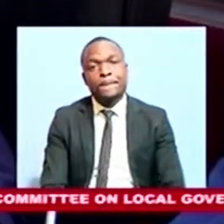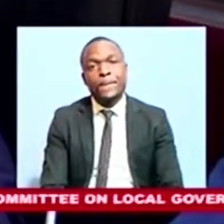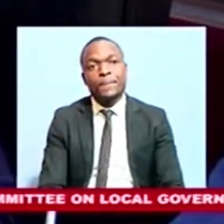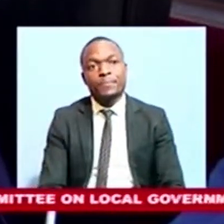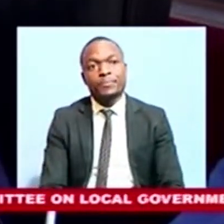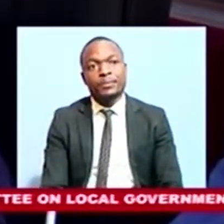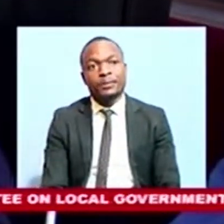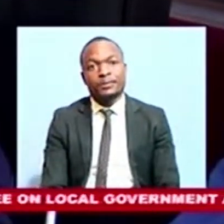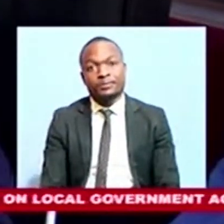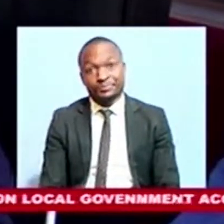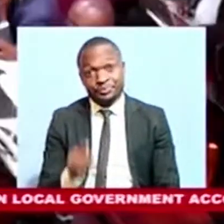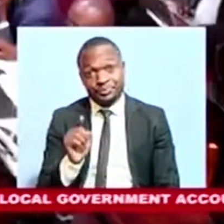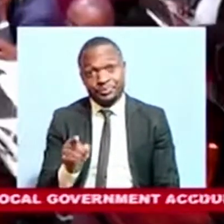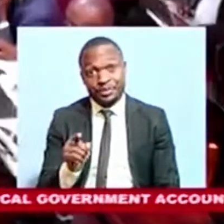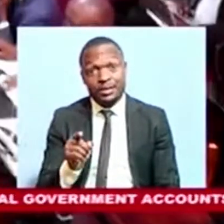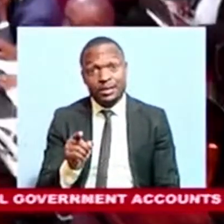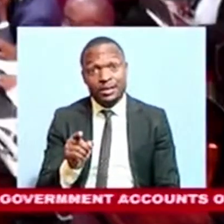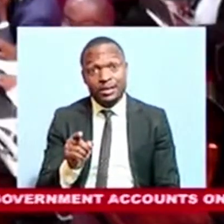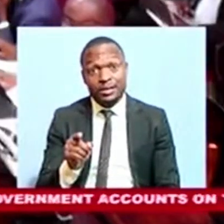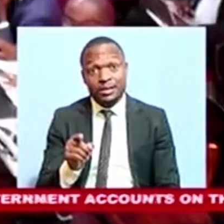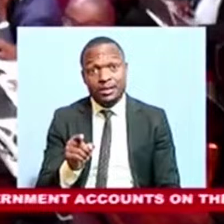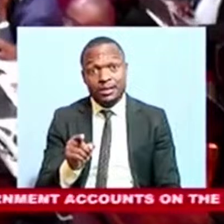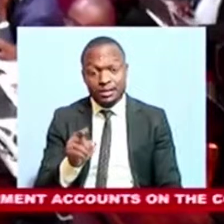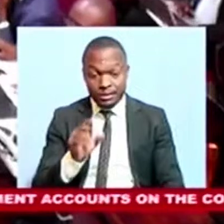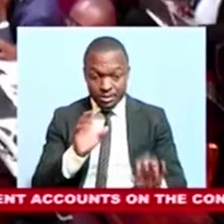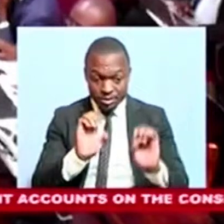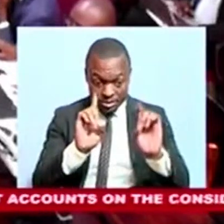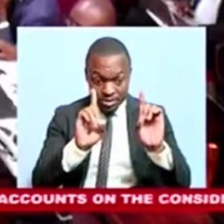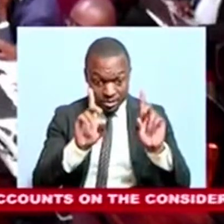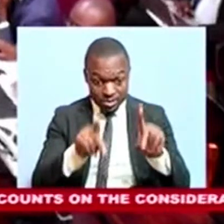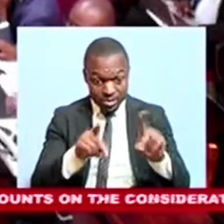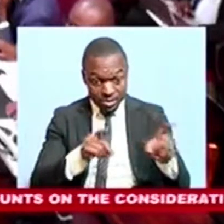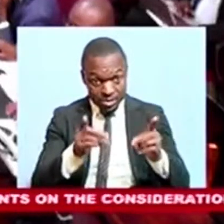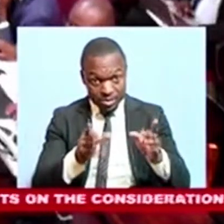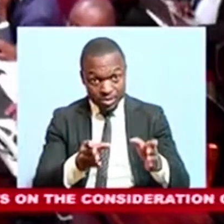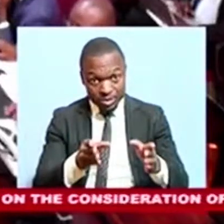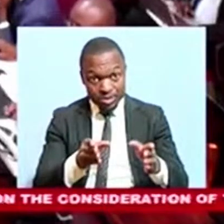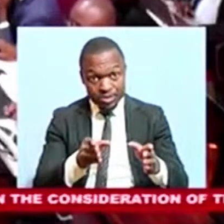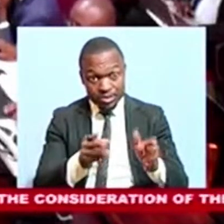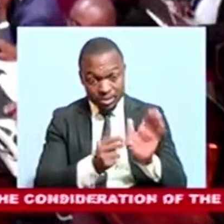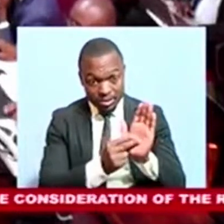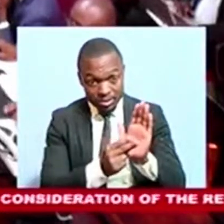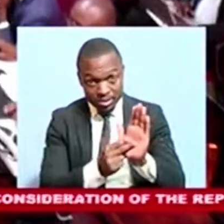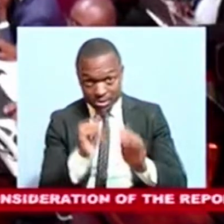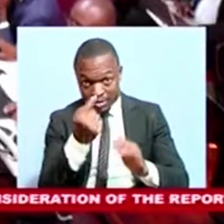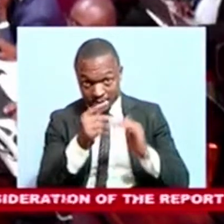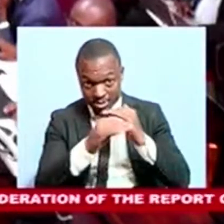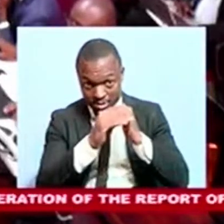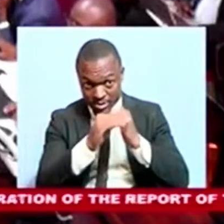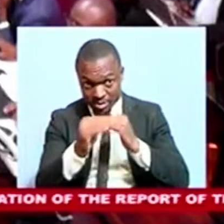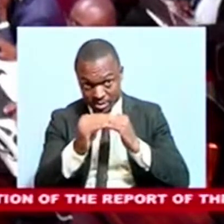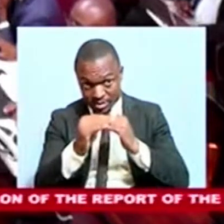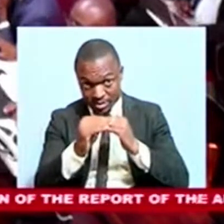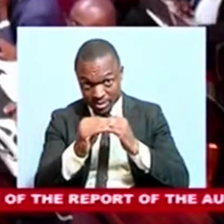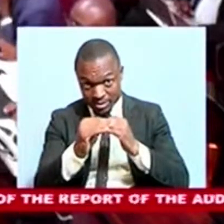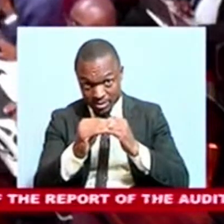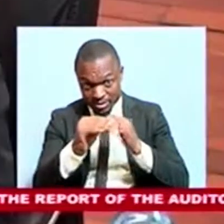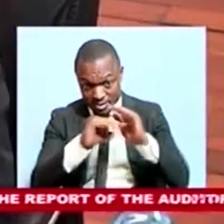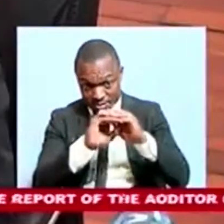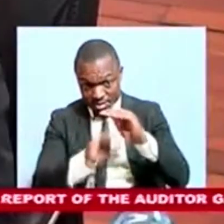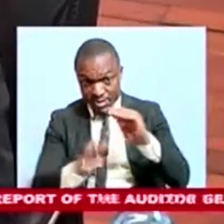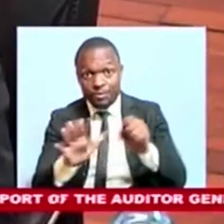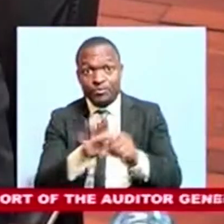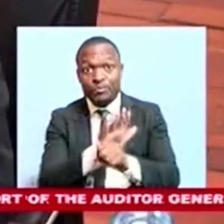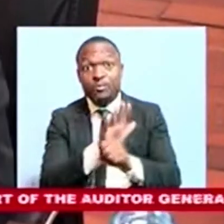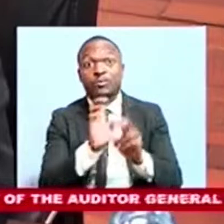Chair, I'm a layman. The director is indicating that the first phase was under full contract.